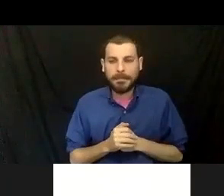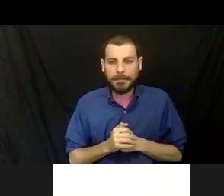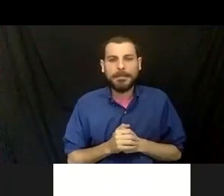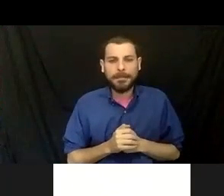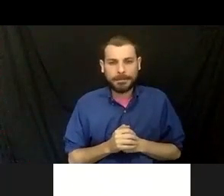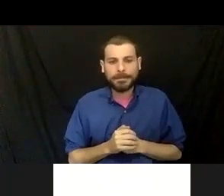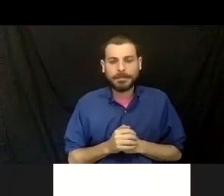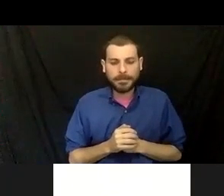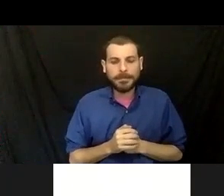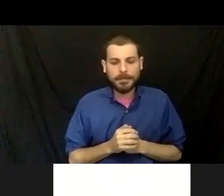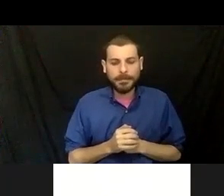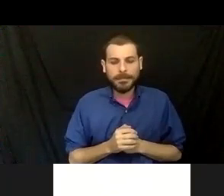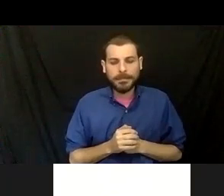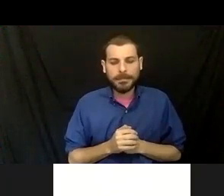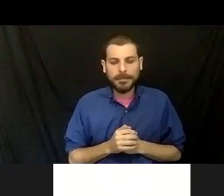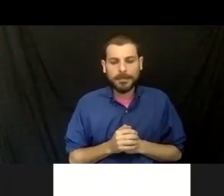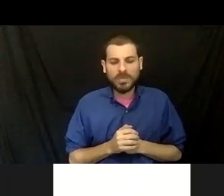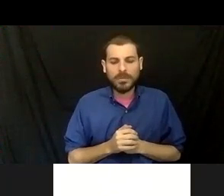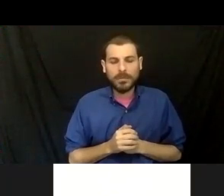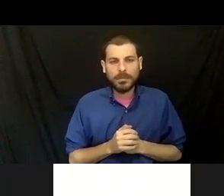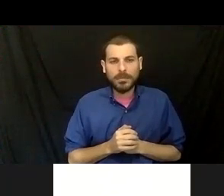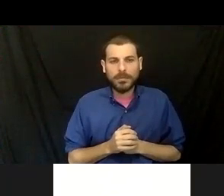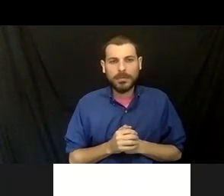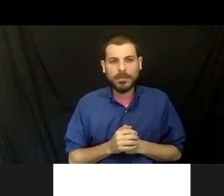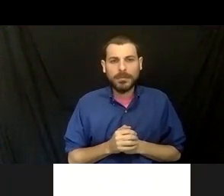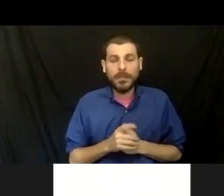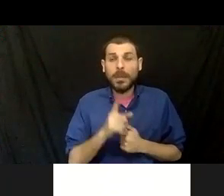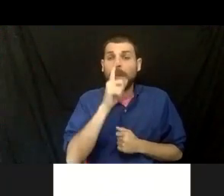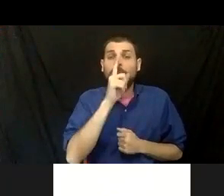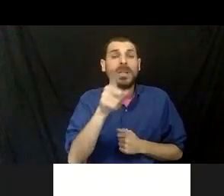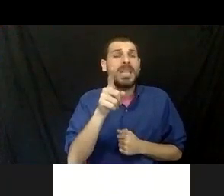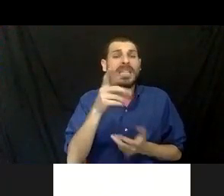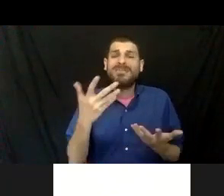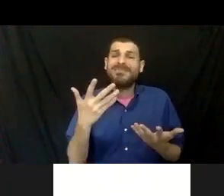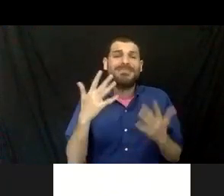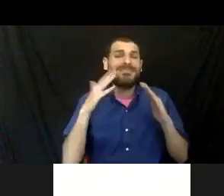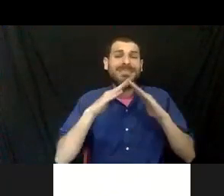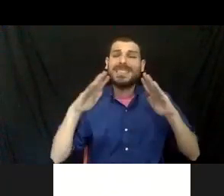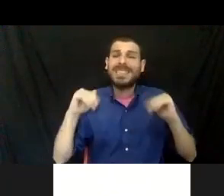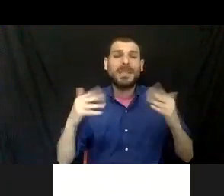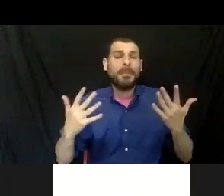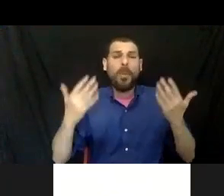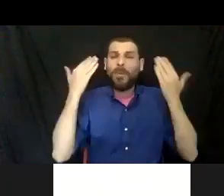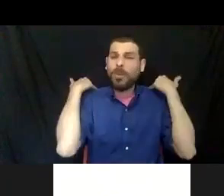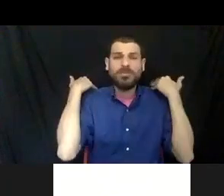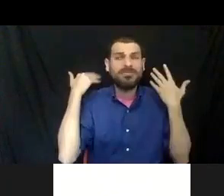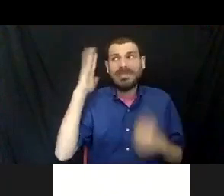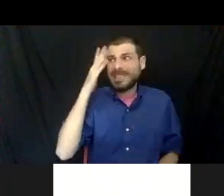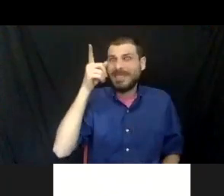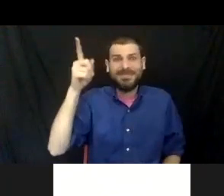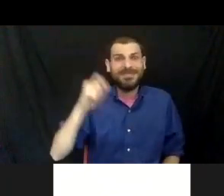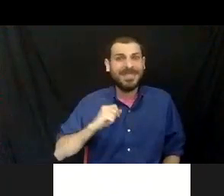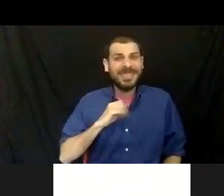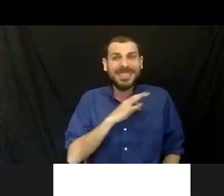Just really briefly, I think the system has just been overloaded. There was low staffing at the